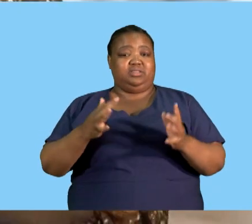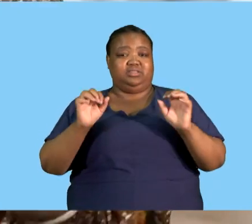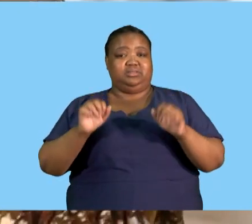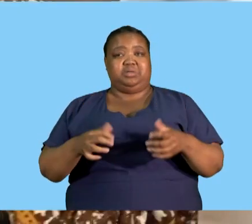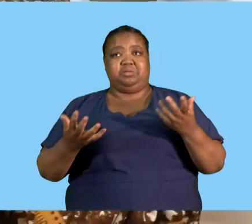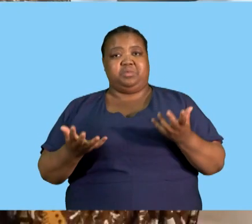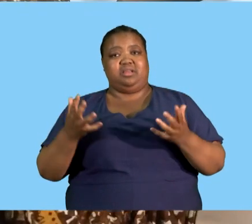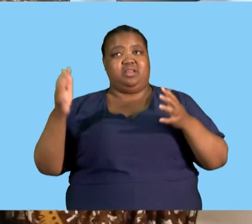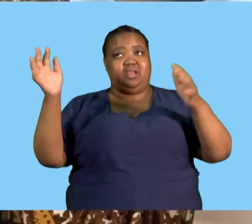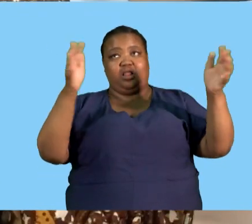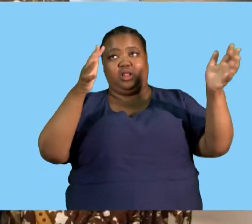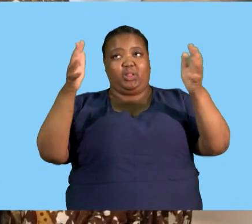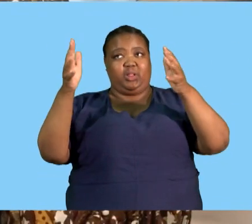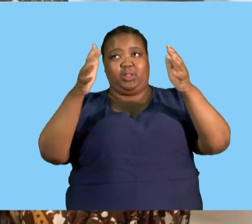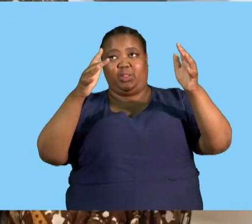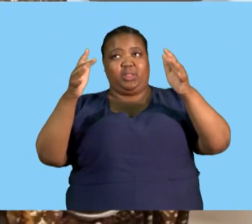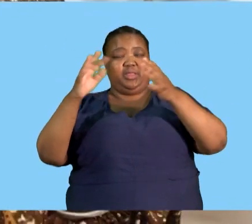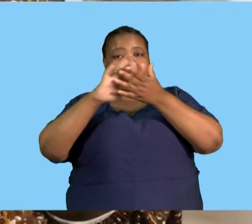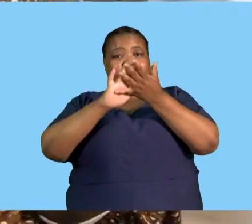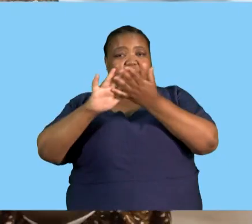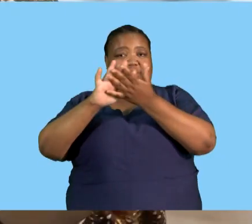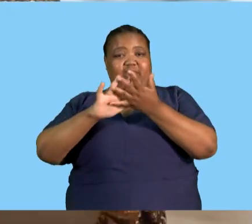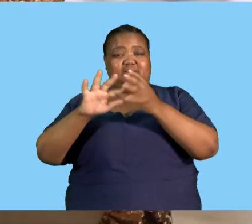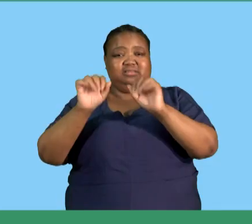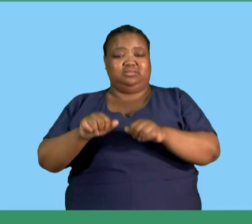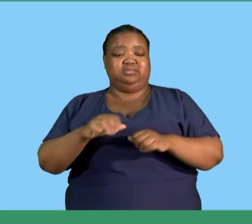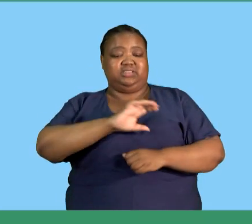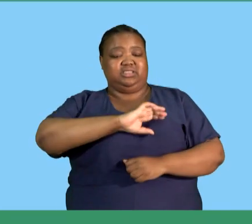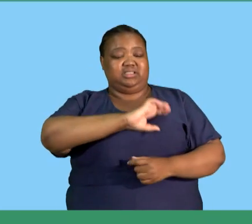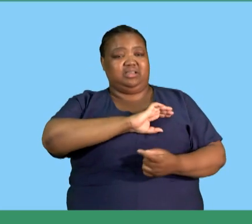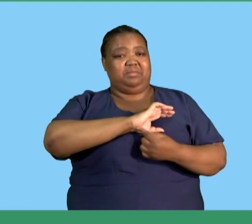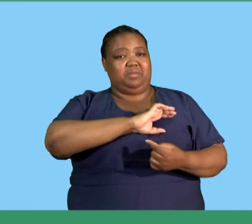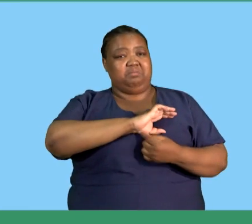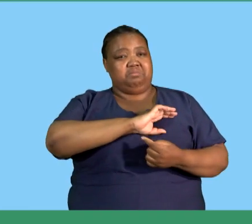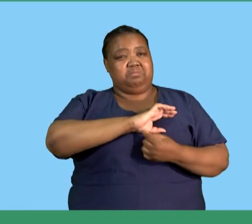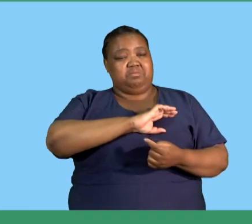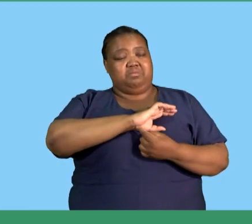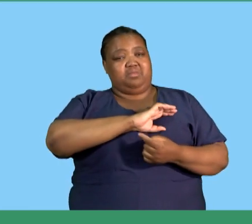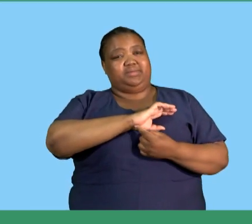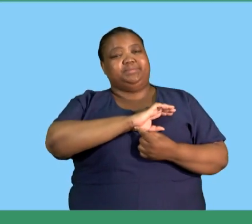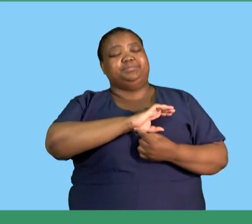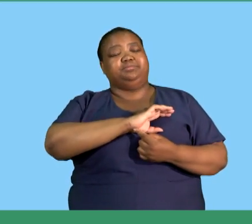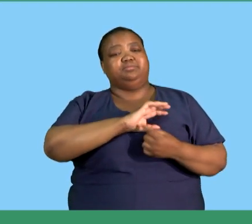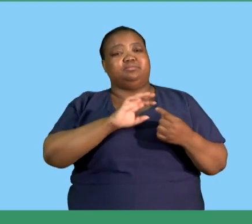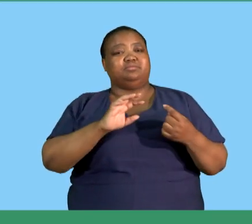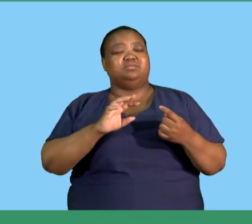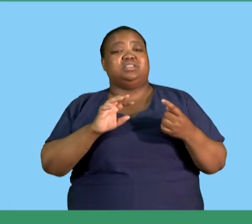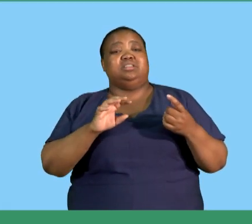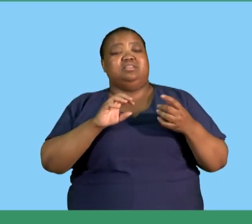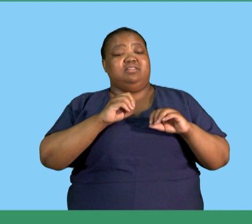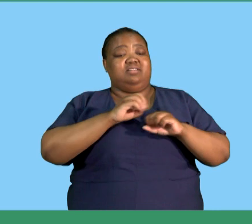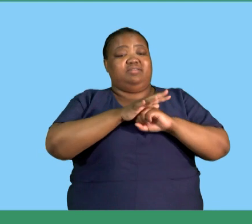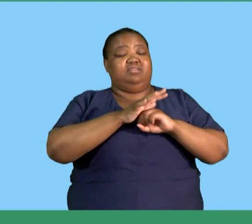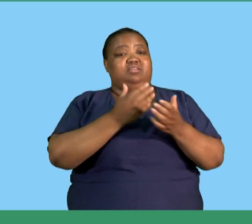maybe there's air pollution. It's going to affect our customers definitely. So what is the recommendation? Chemicals or ingredients should be